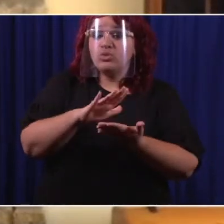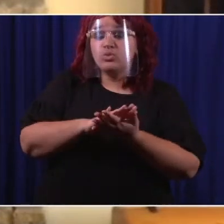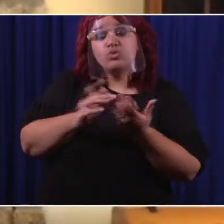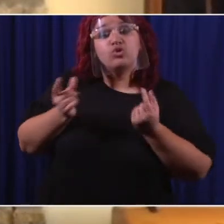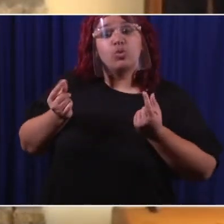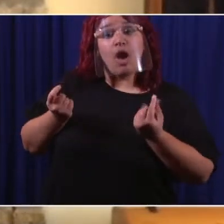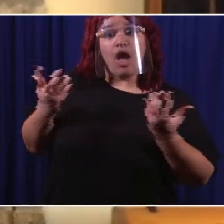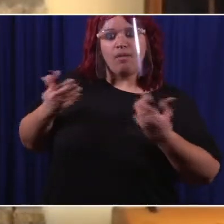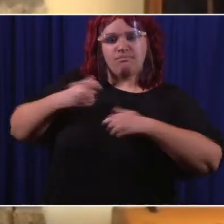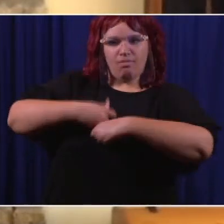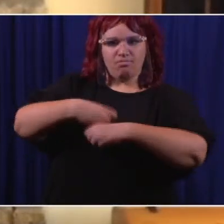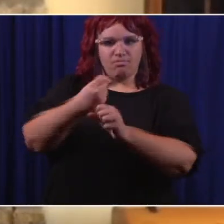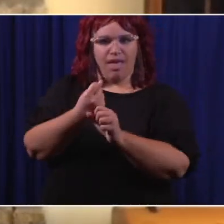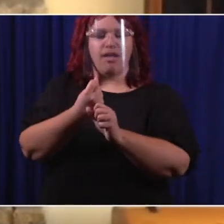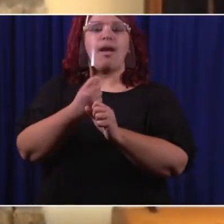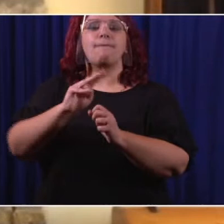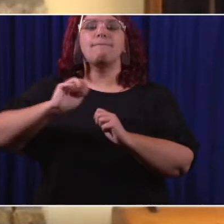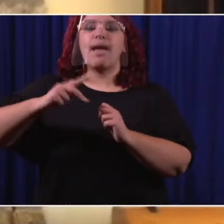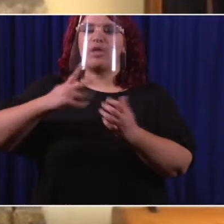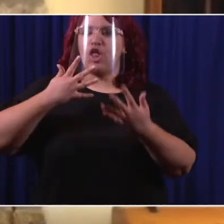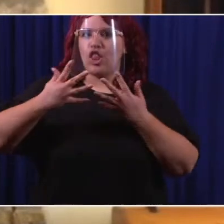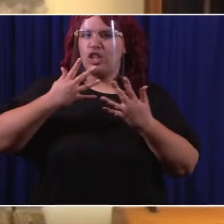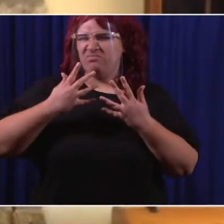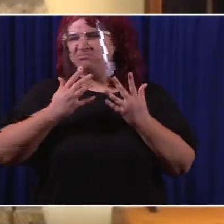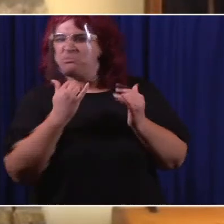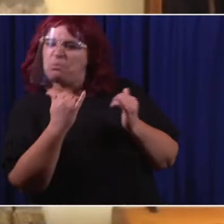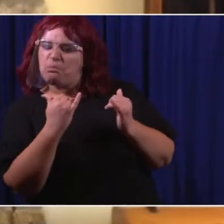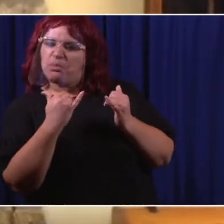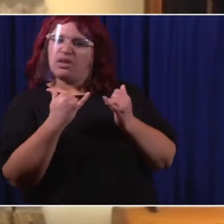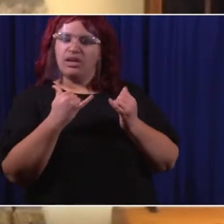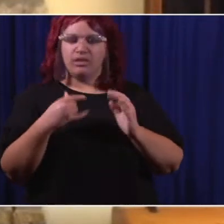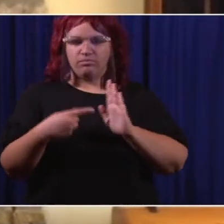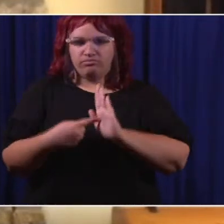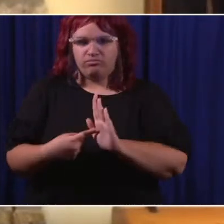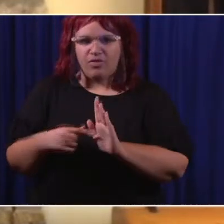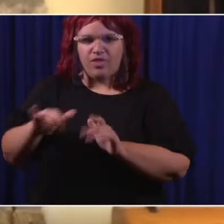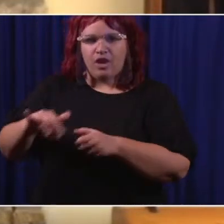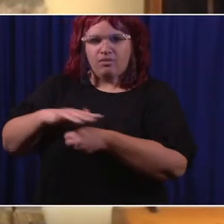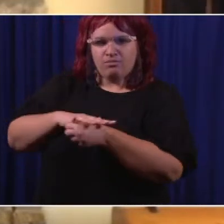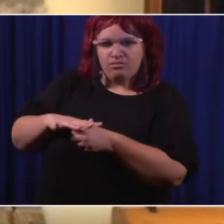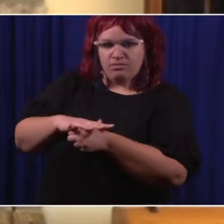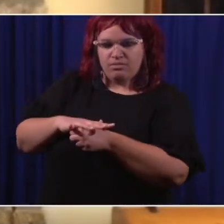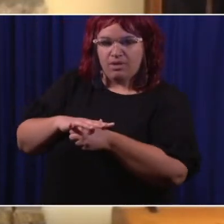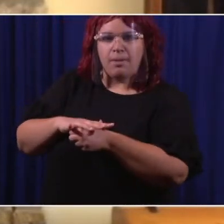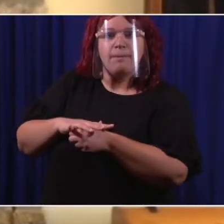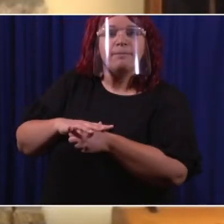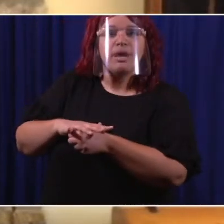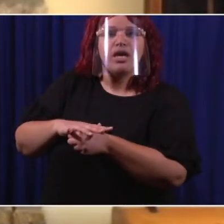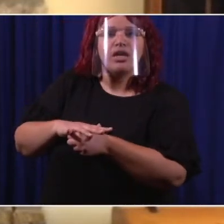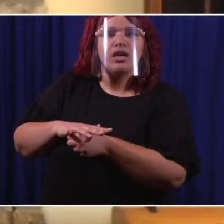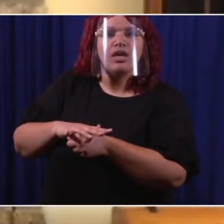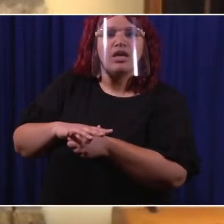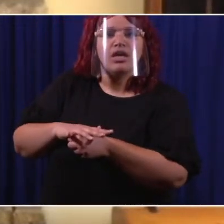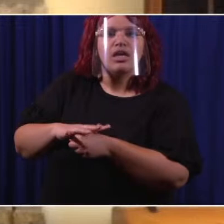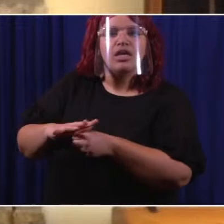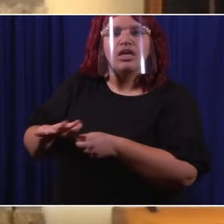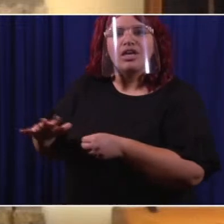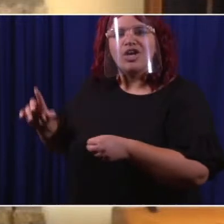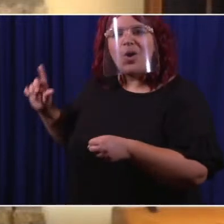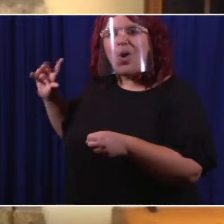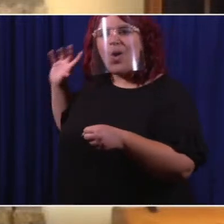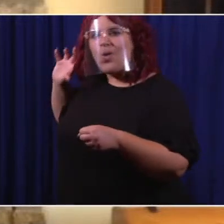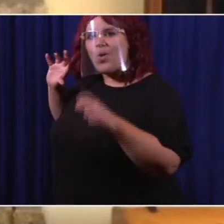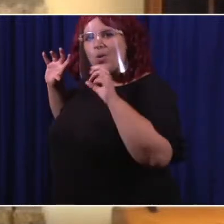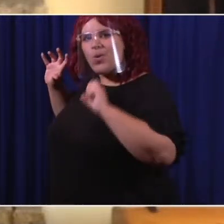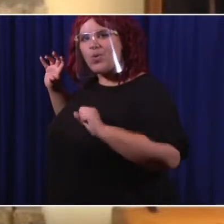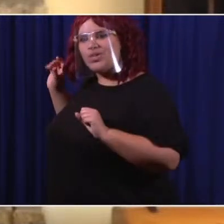cases at colleges and universities, and are not necessarily in those schools to determine whether they're going to be online